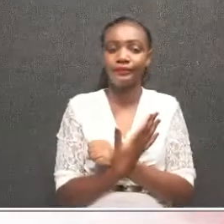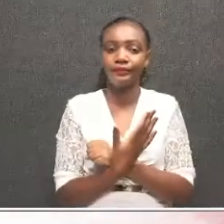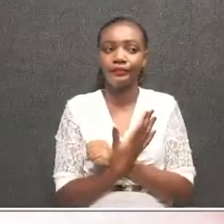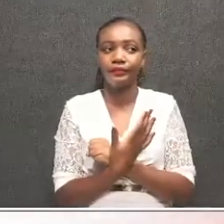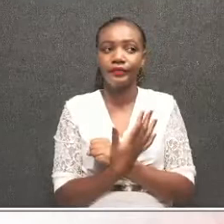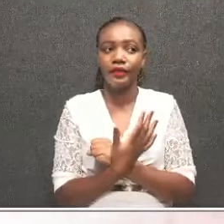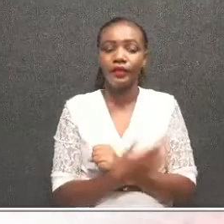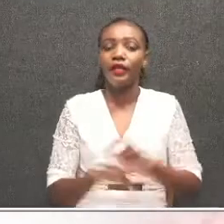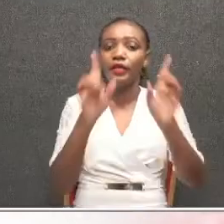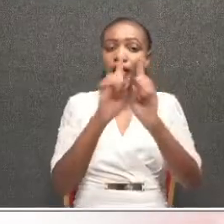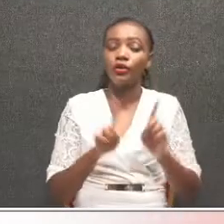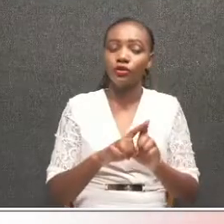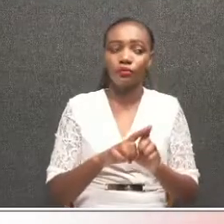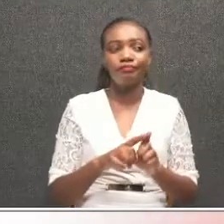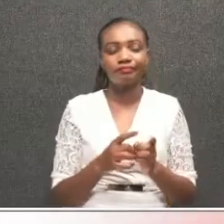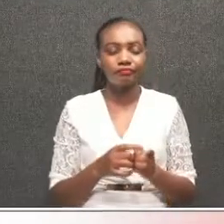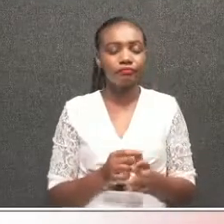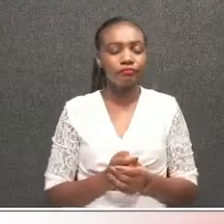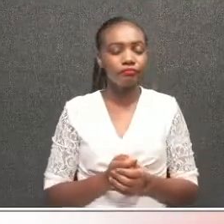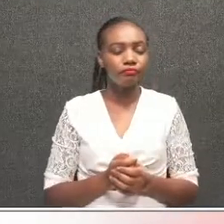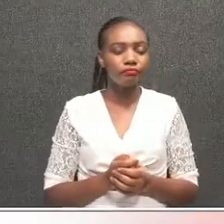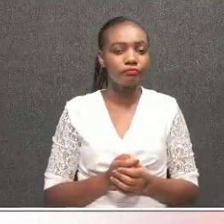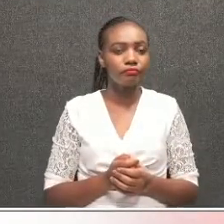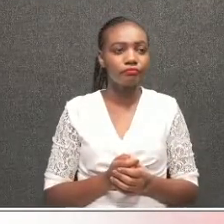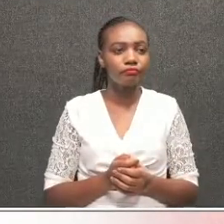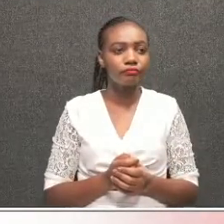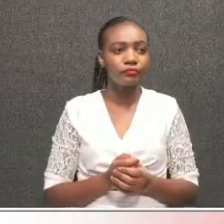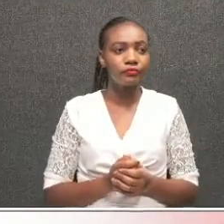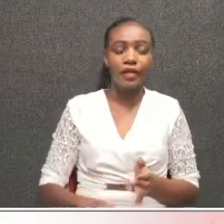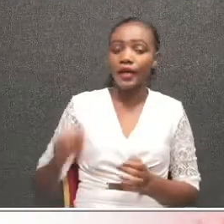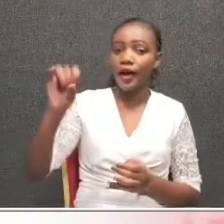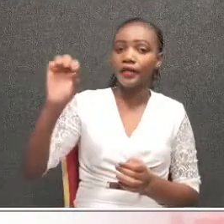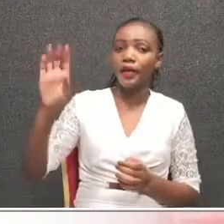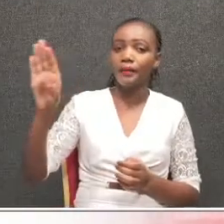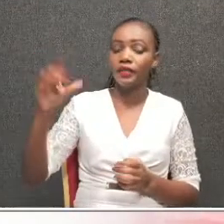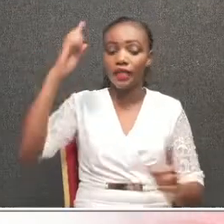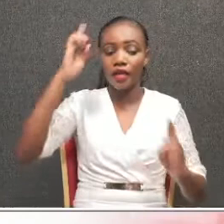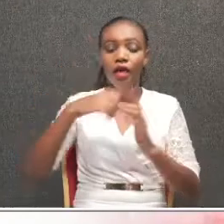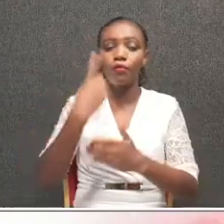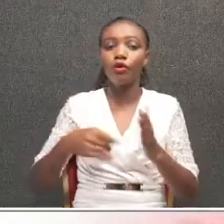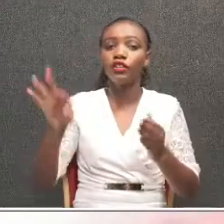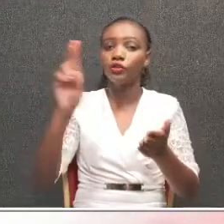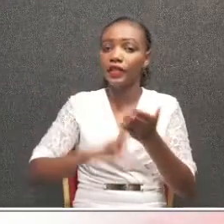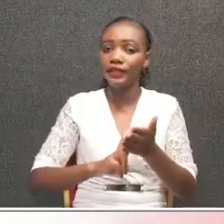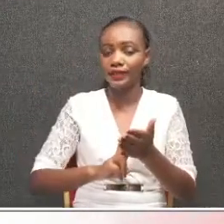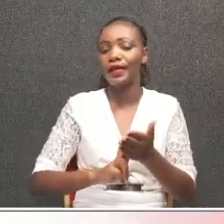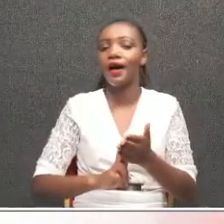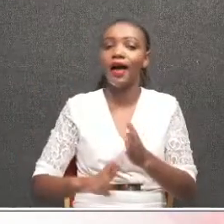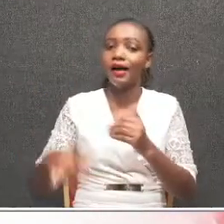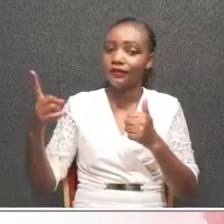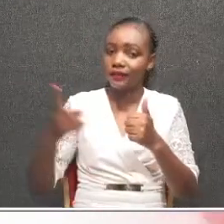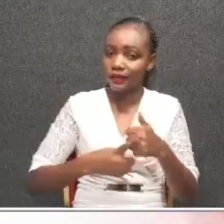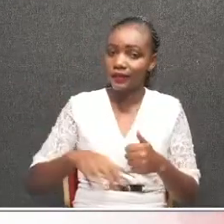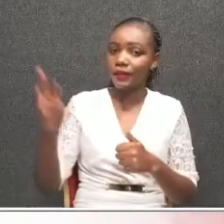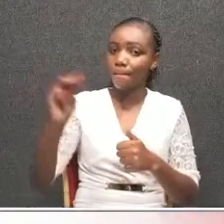yangu raundi kwa mheshimiwa, naona anatoshaleza. The electoral body targets to register at least 6 million